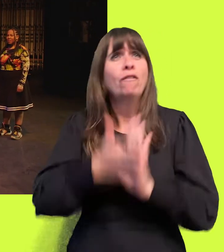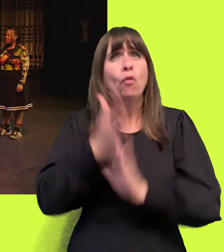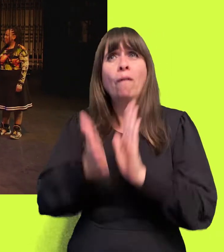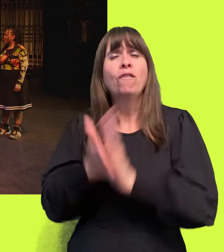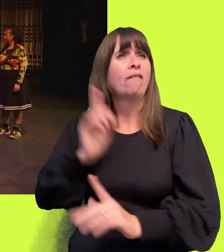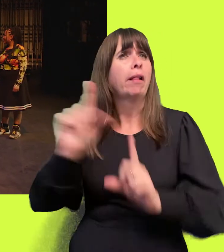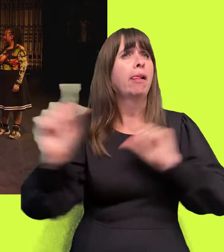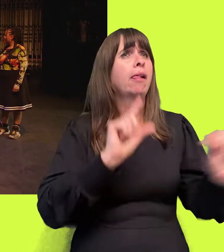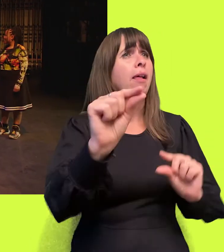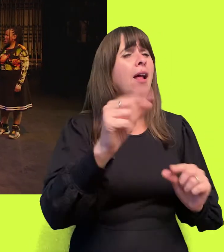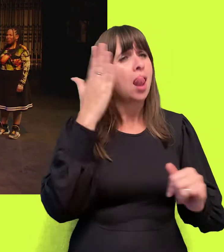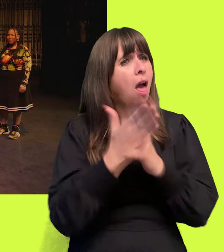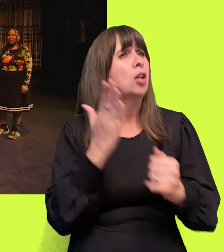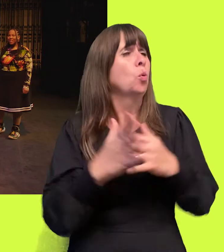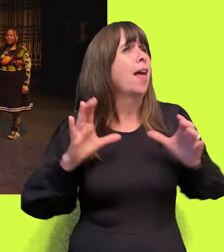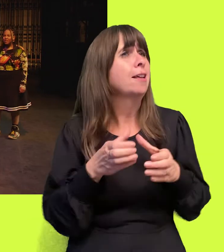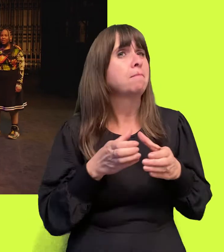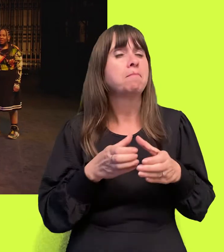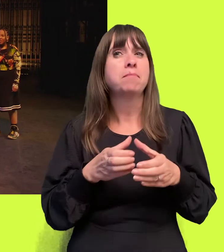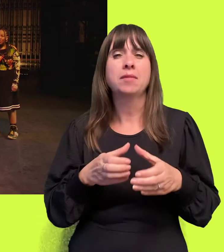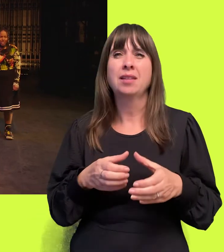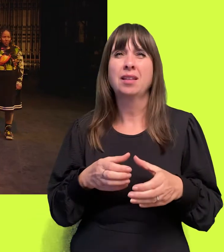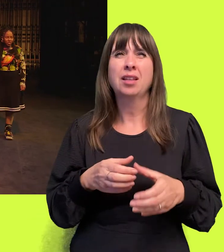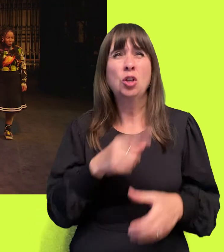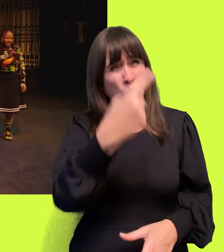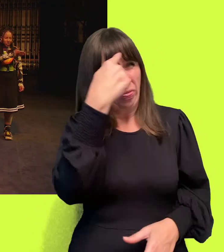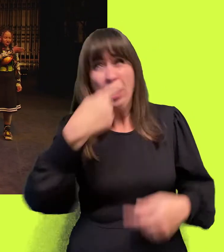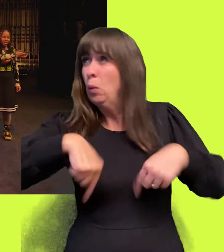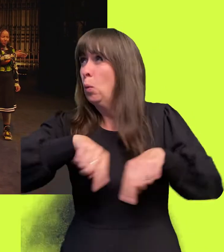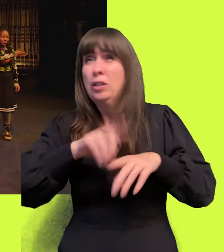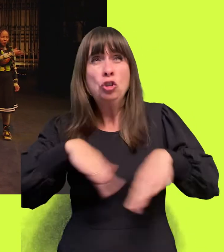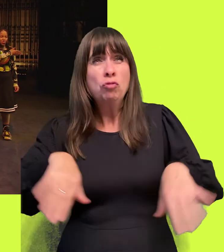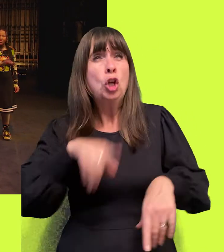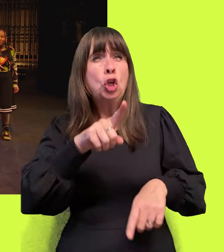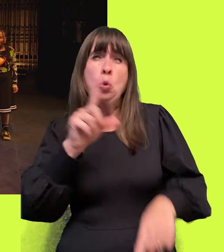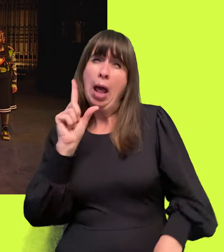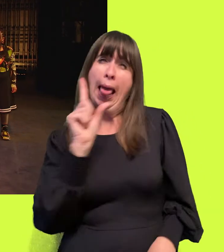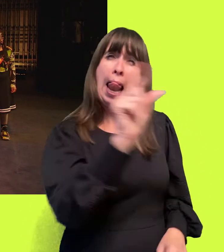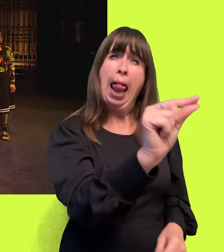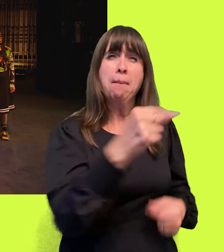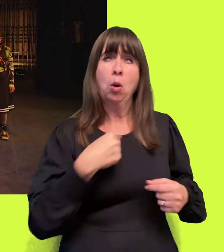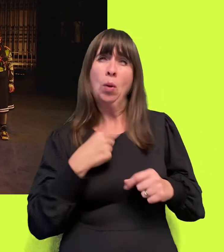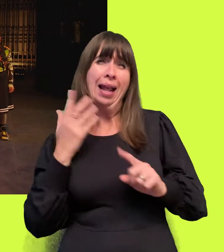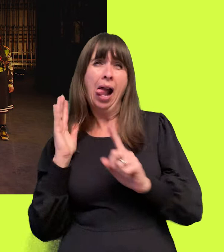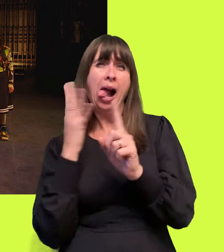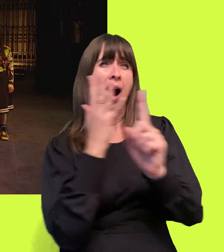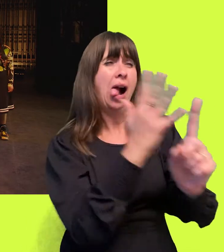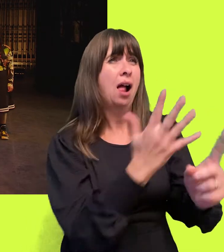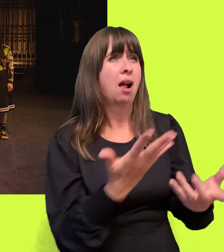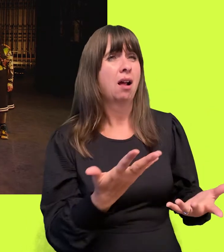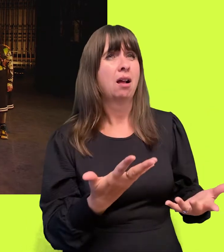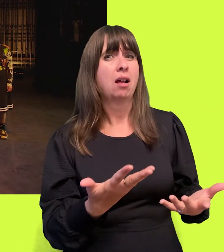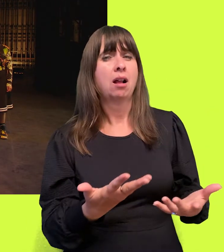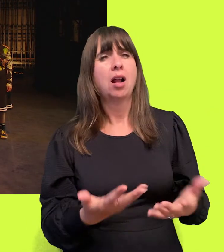is it, last chance. But talk about kids. You literally just made us chase you through Swansea. Yeah, my honey, just stupid now,